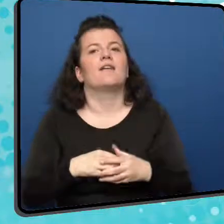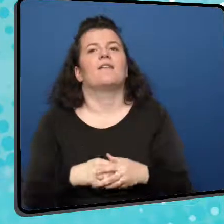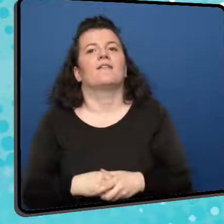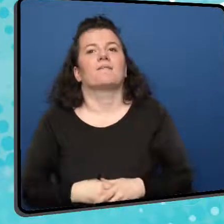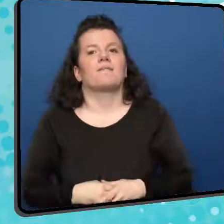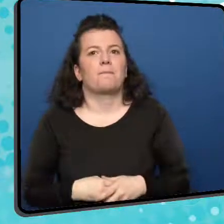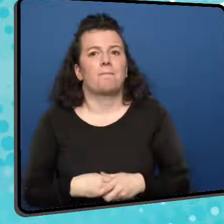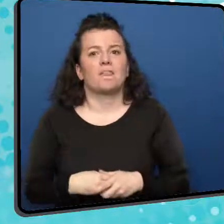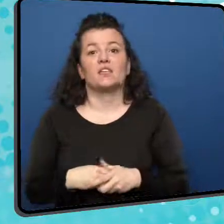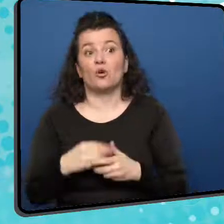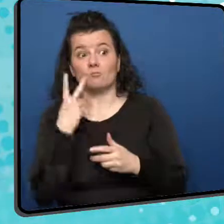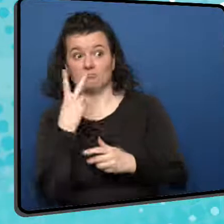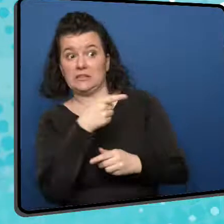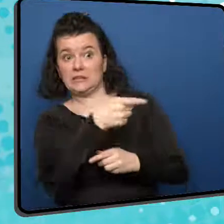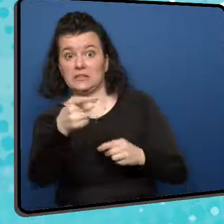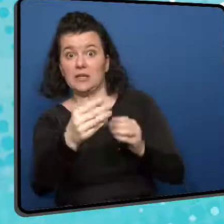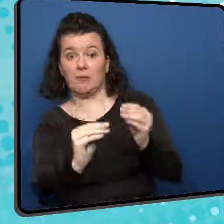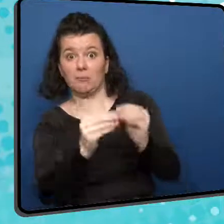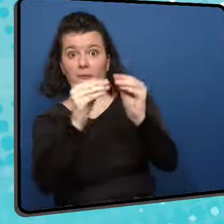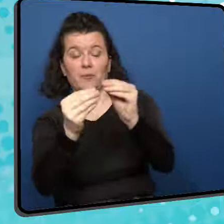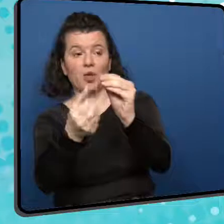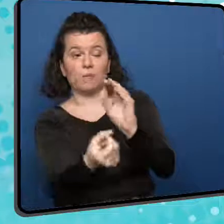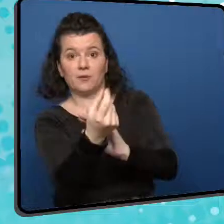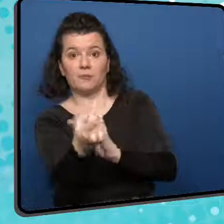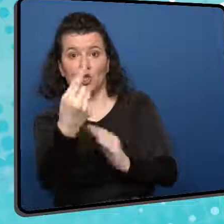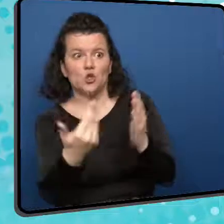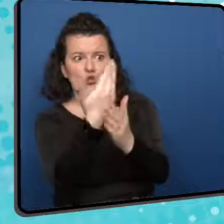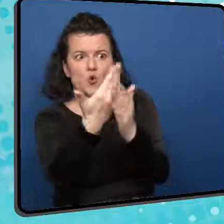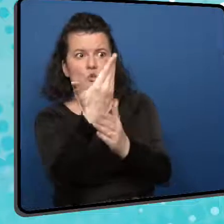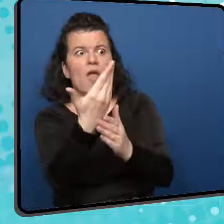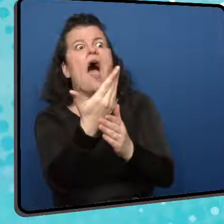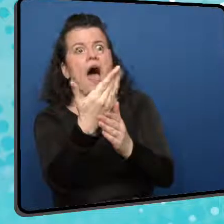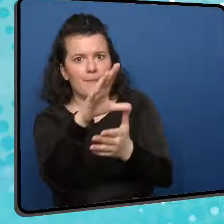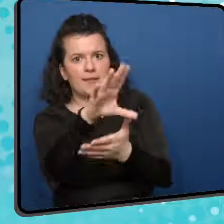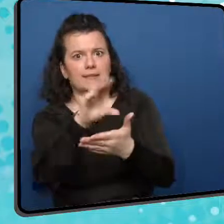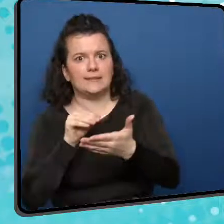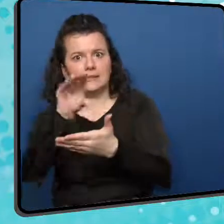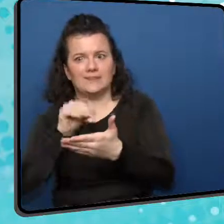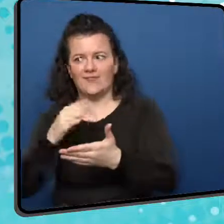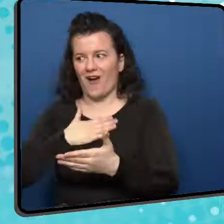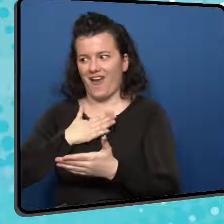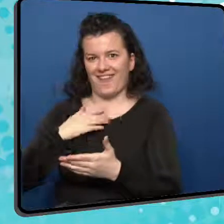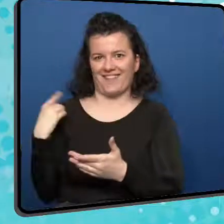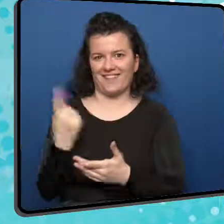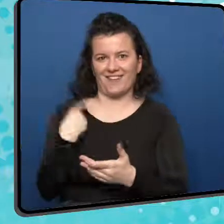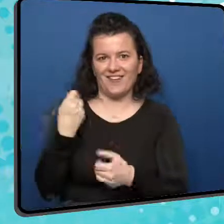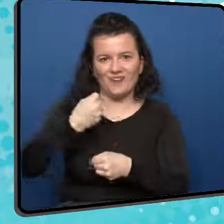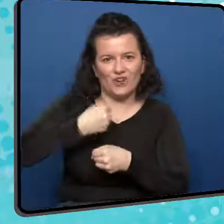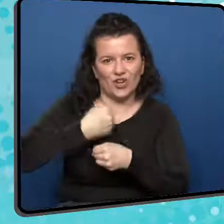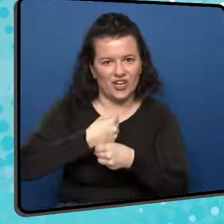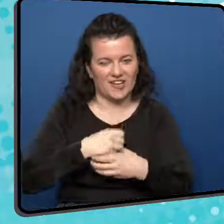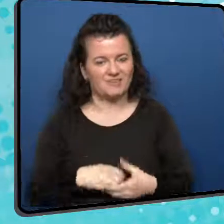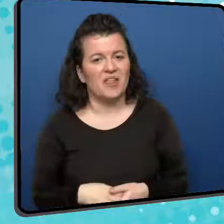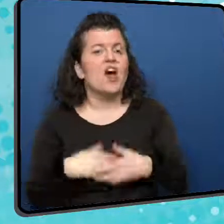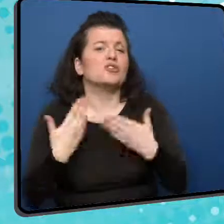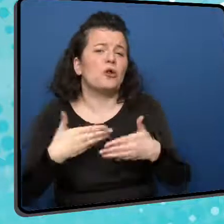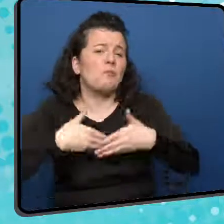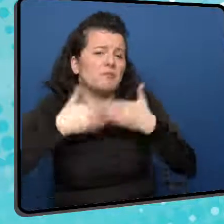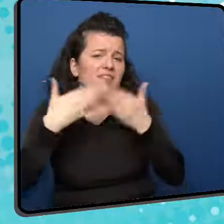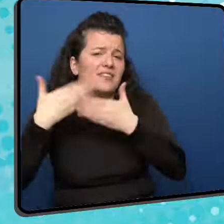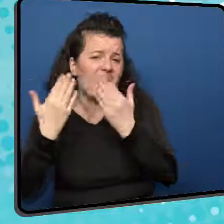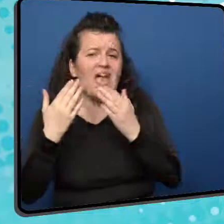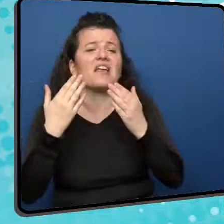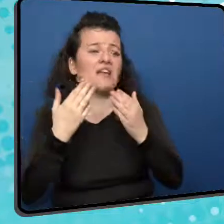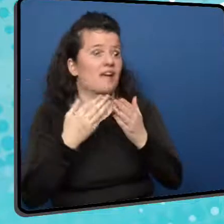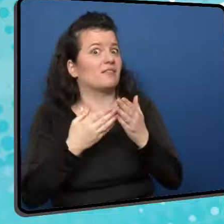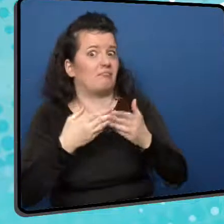in the field. So it can be completely different every single day. Most of the time, it's with customers